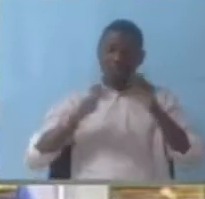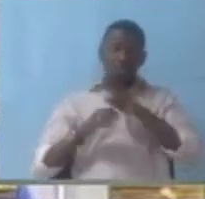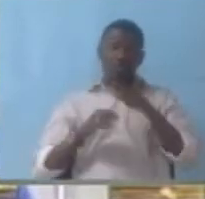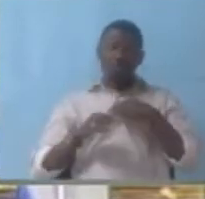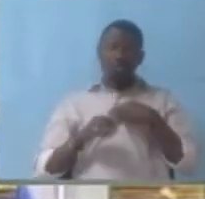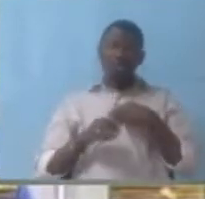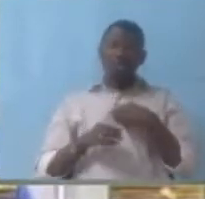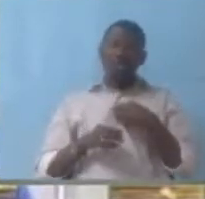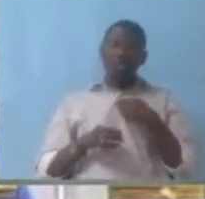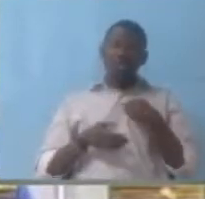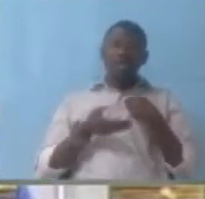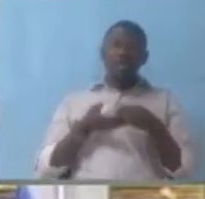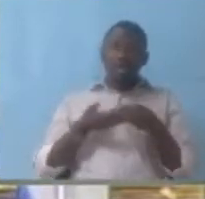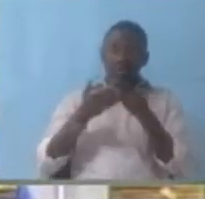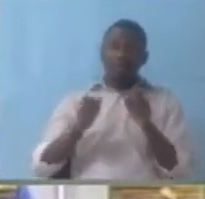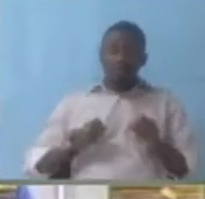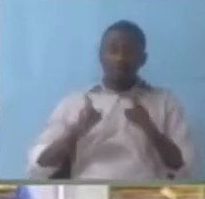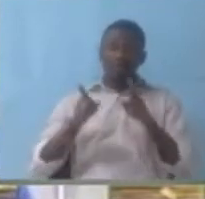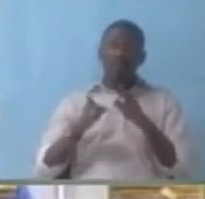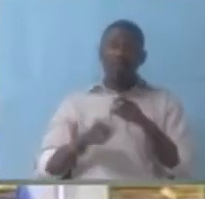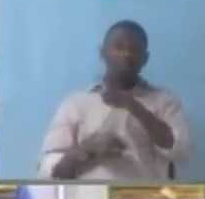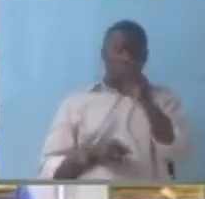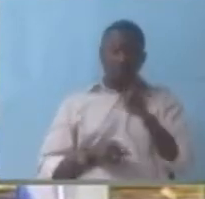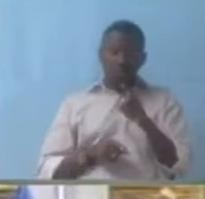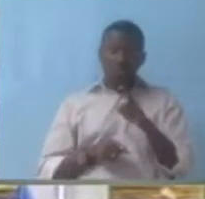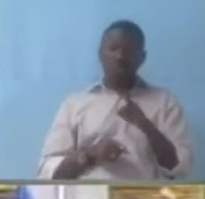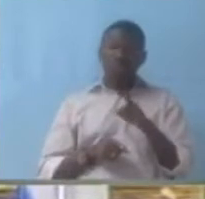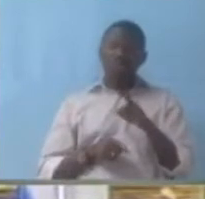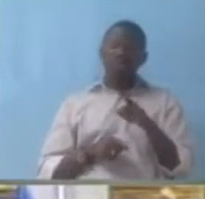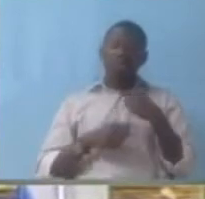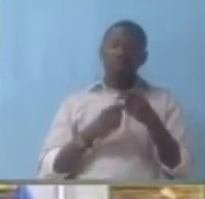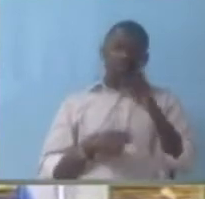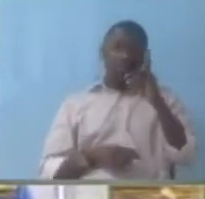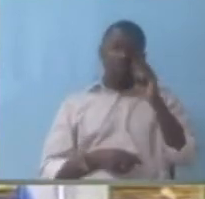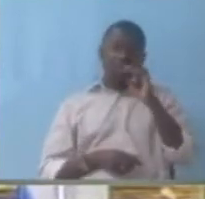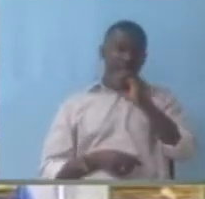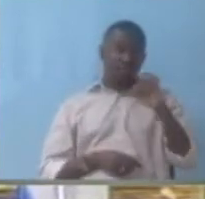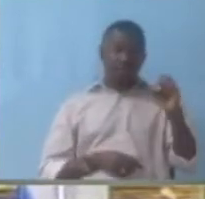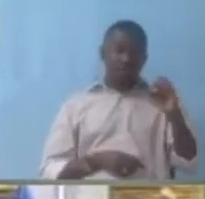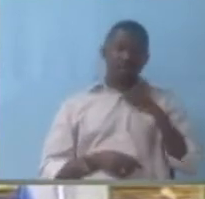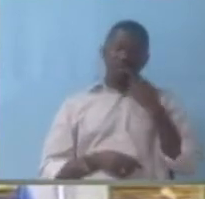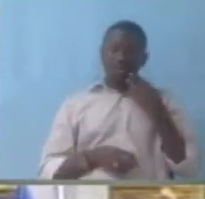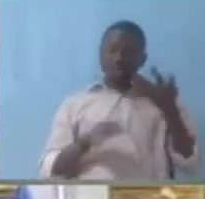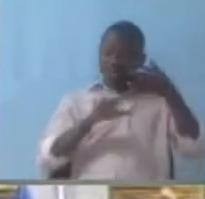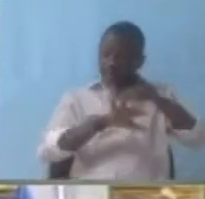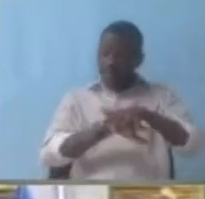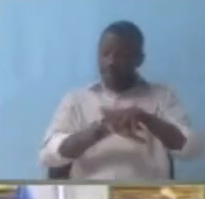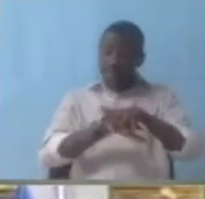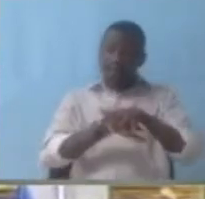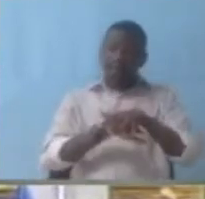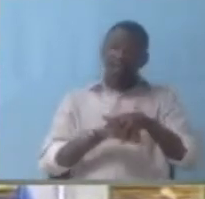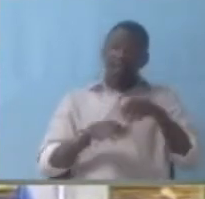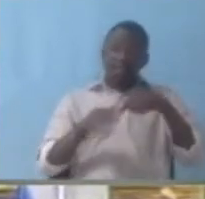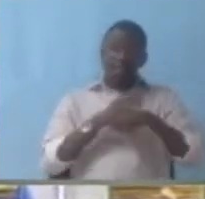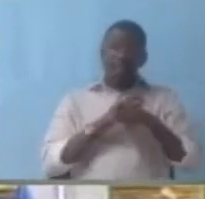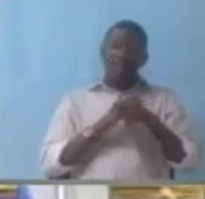validity of the decree and cannot interfere in the operation of the decree, and the decree is